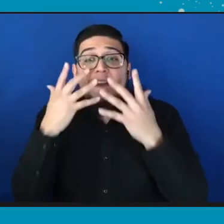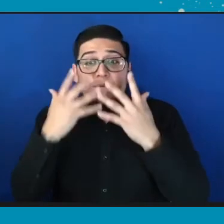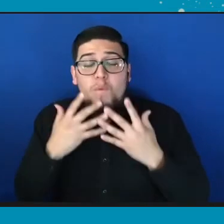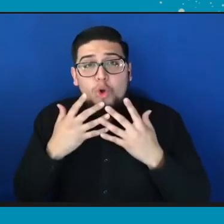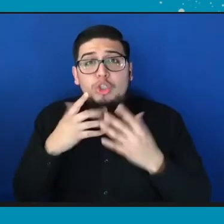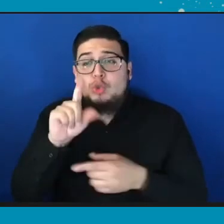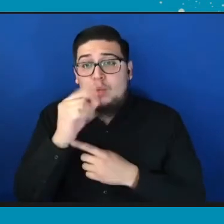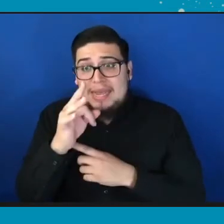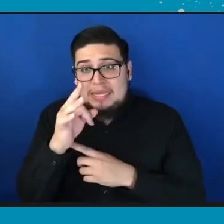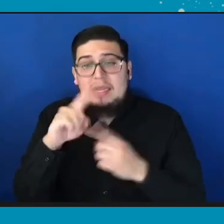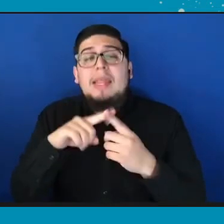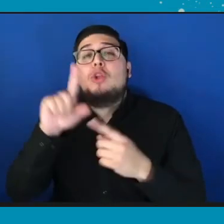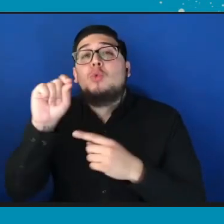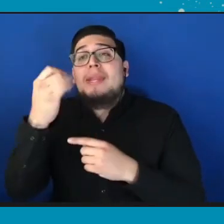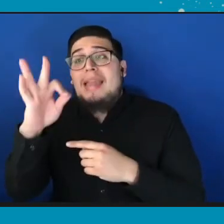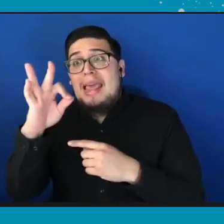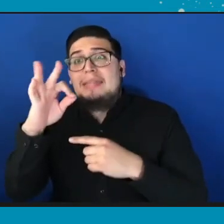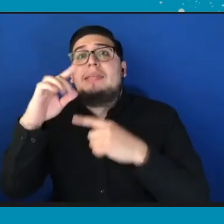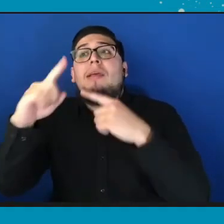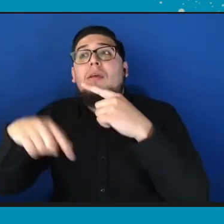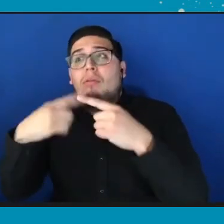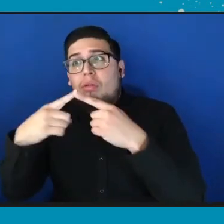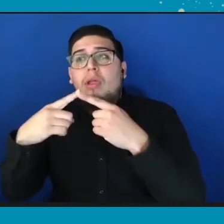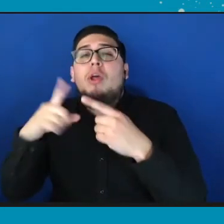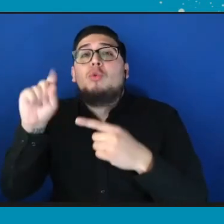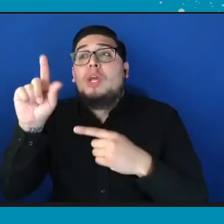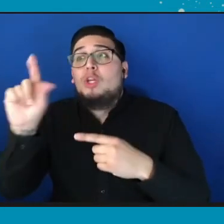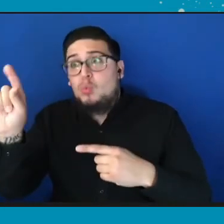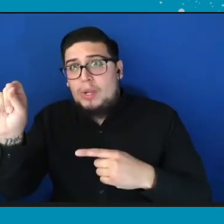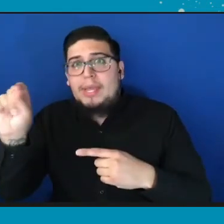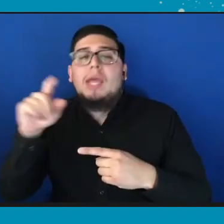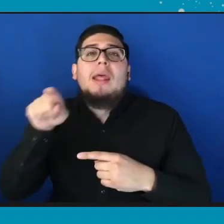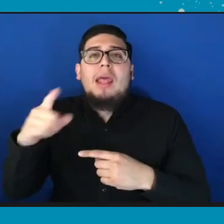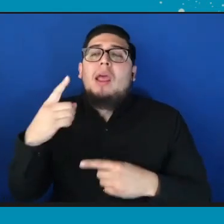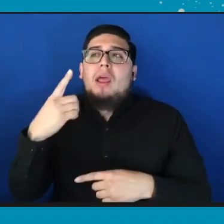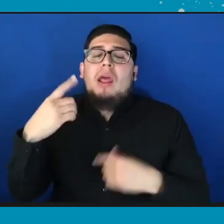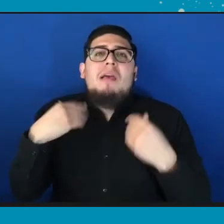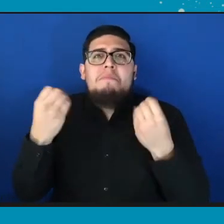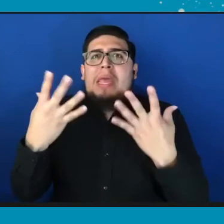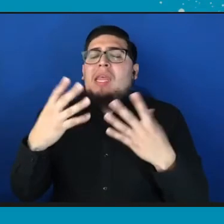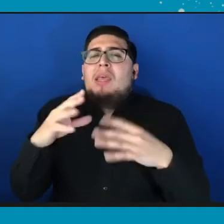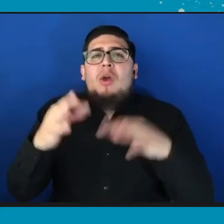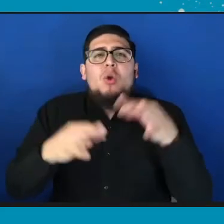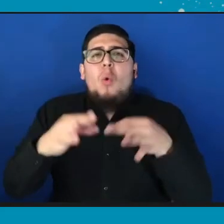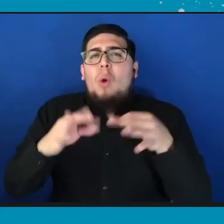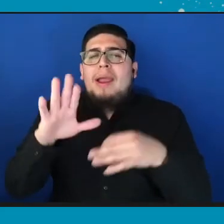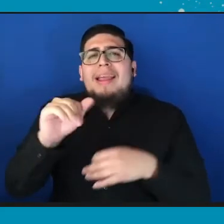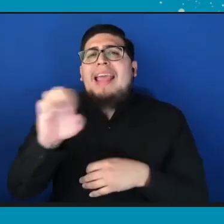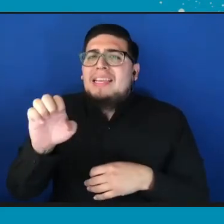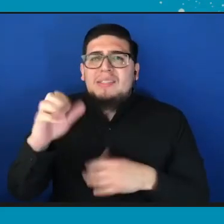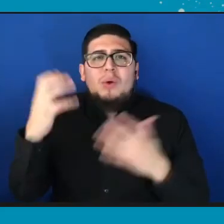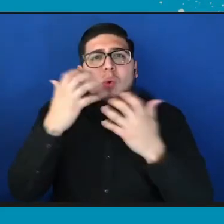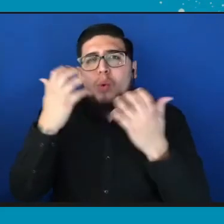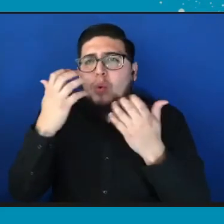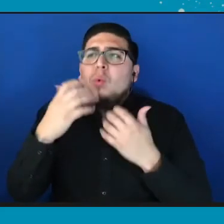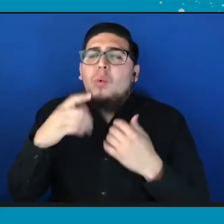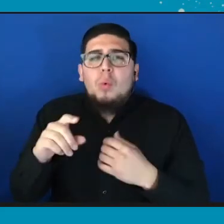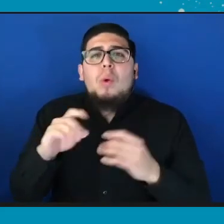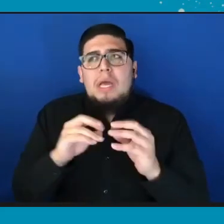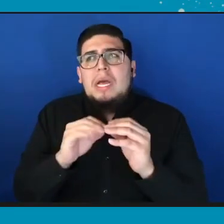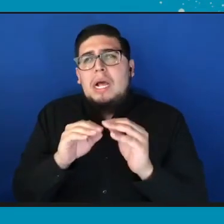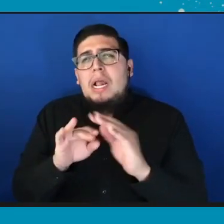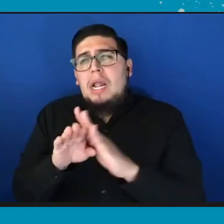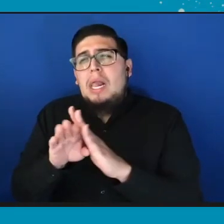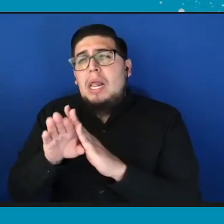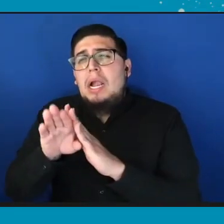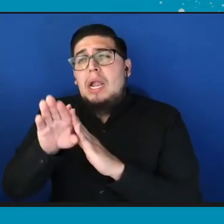so of court cases and protests. Thankfully, through the efforts of groups like the Lawyers Committee for Civil Rights, and